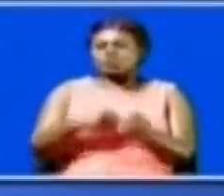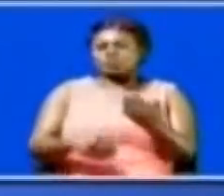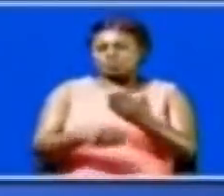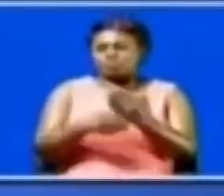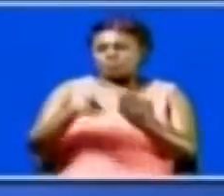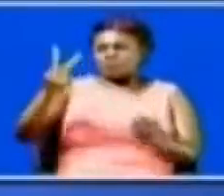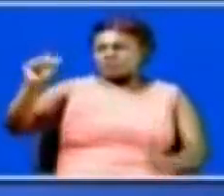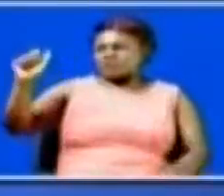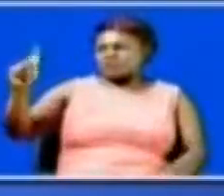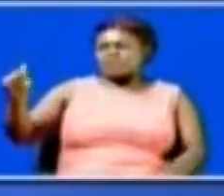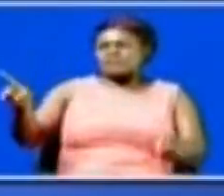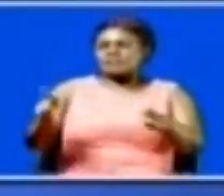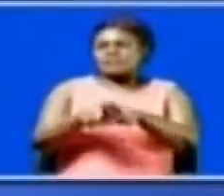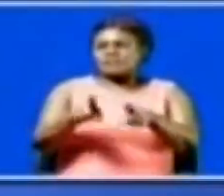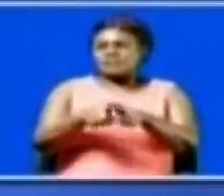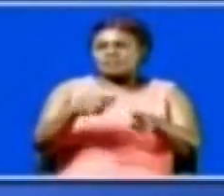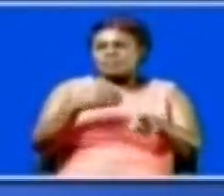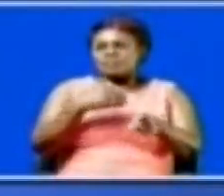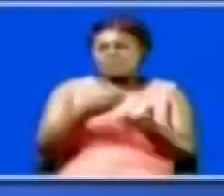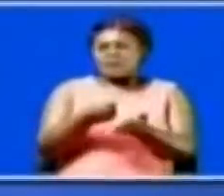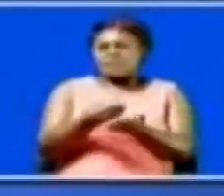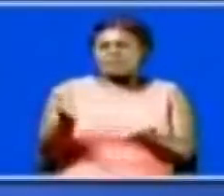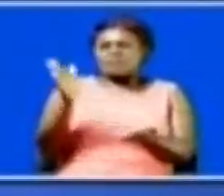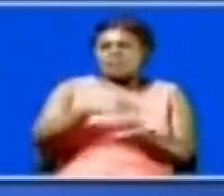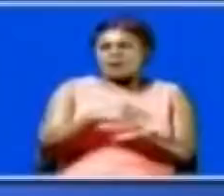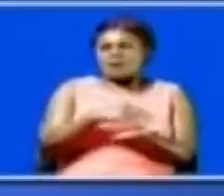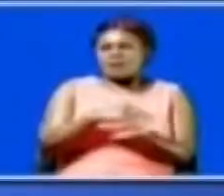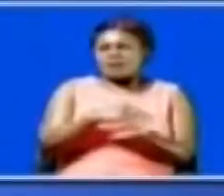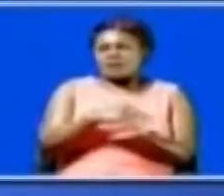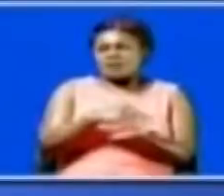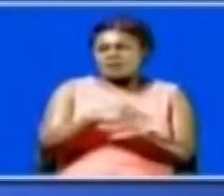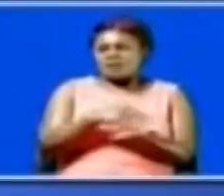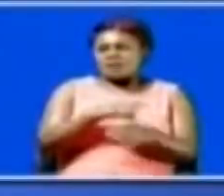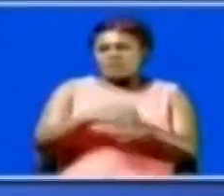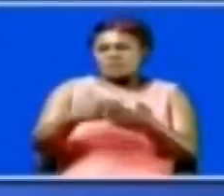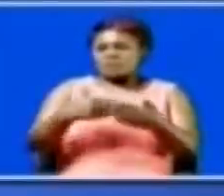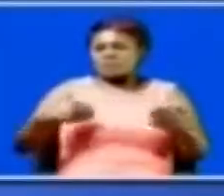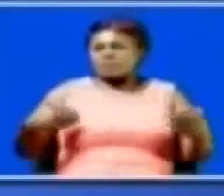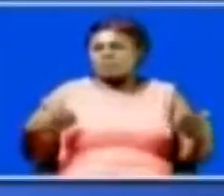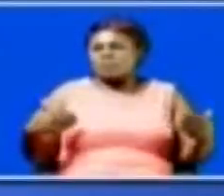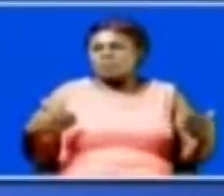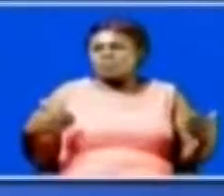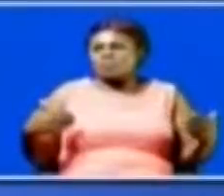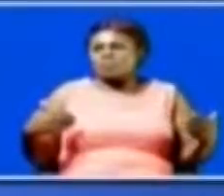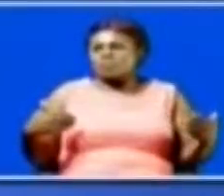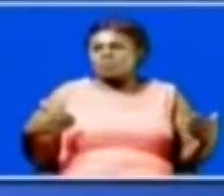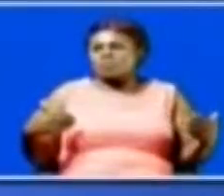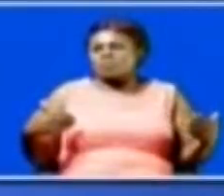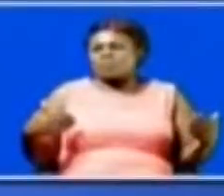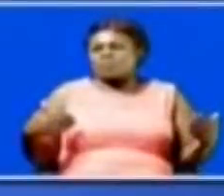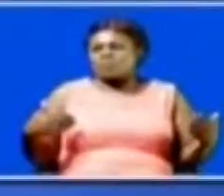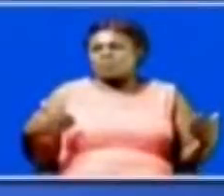So there is also sort of money they're going to get back input VAT they were not getting back before. Right. Now, the trouble